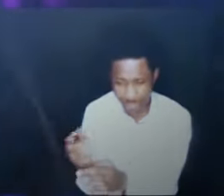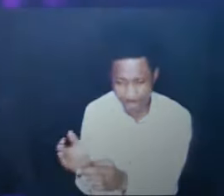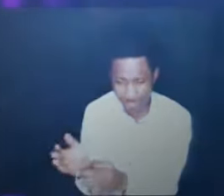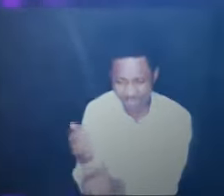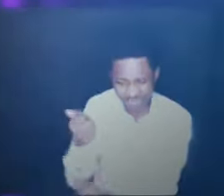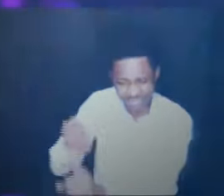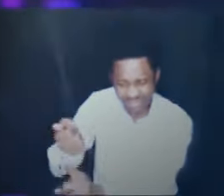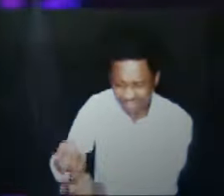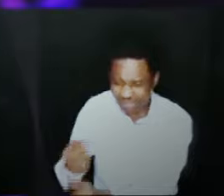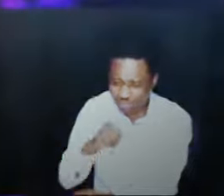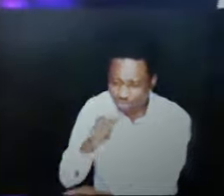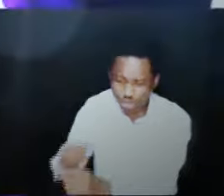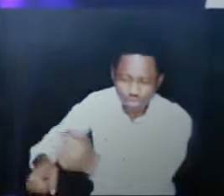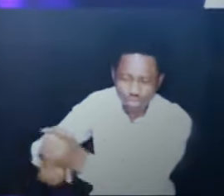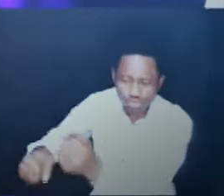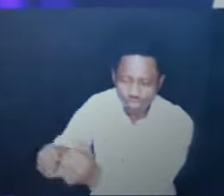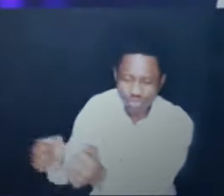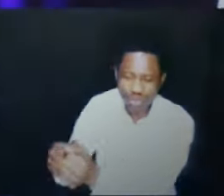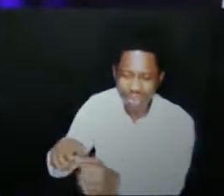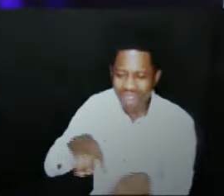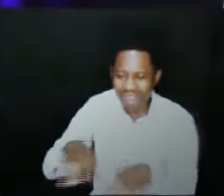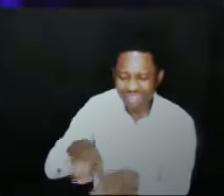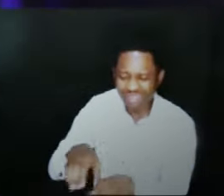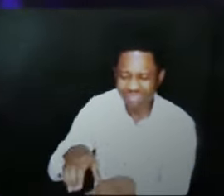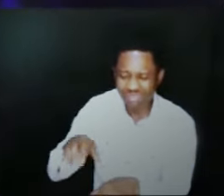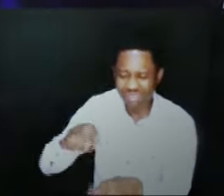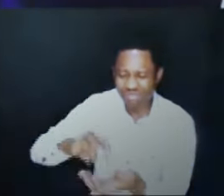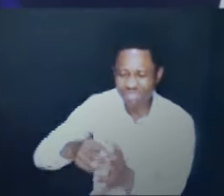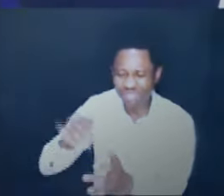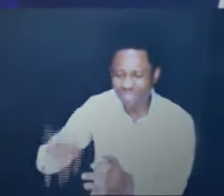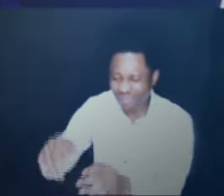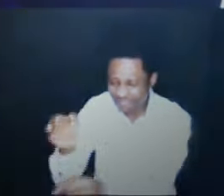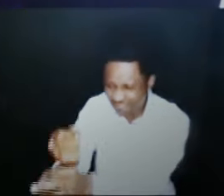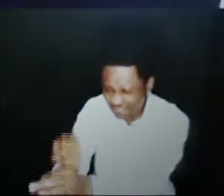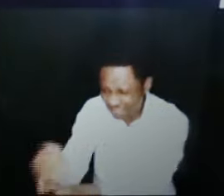by action, is dead.